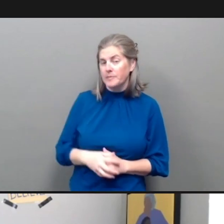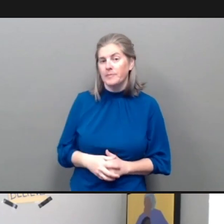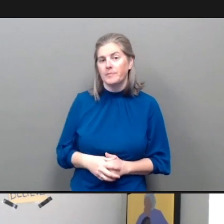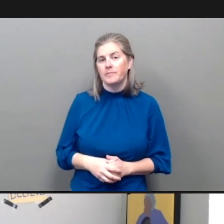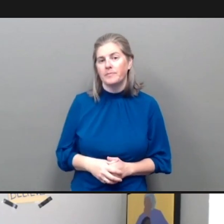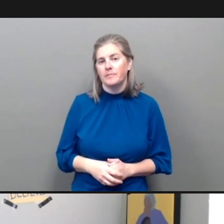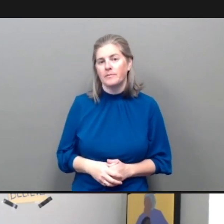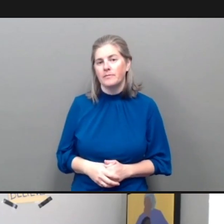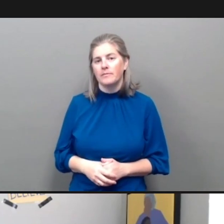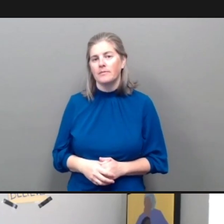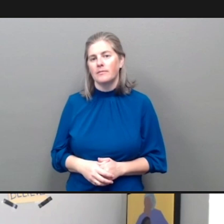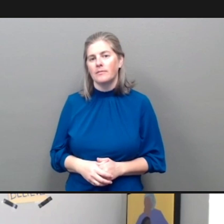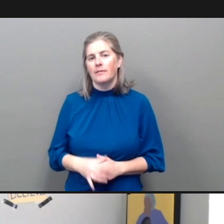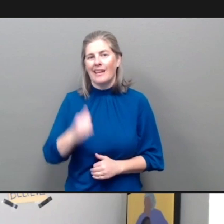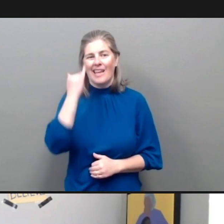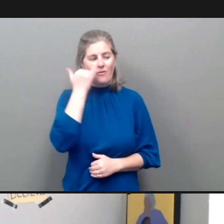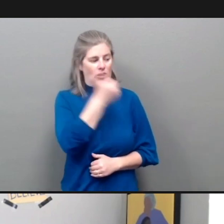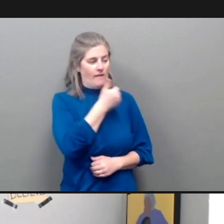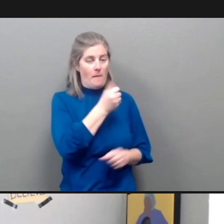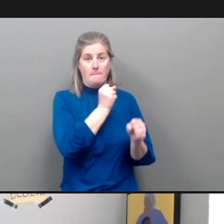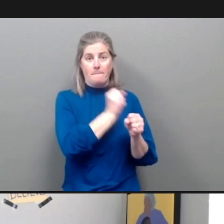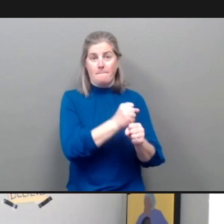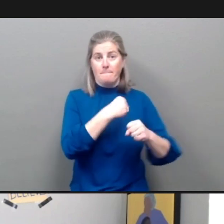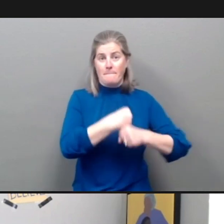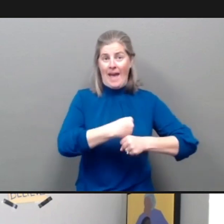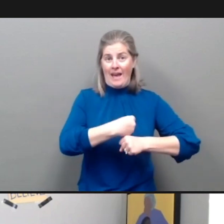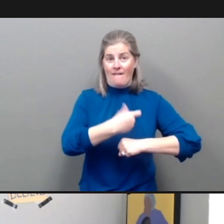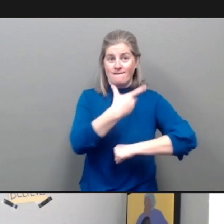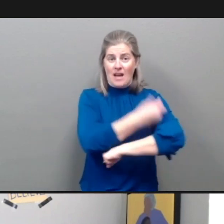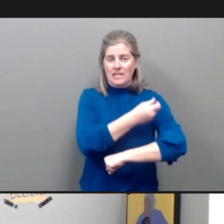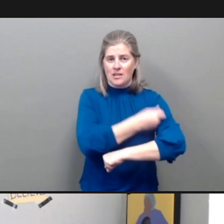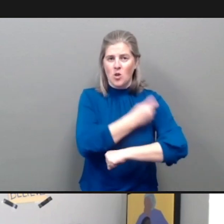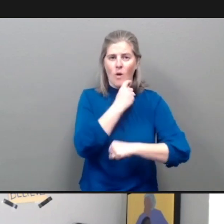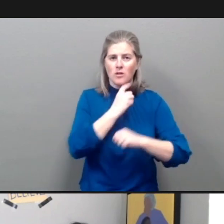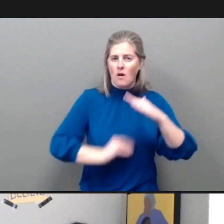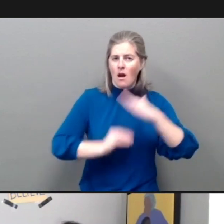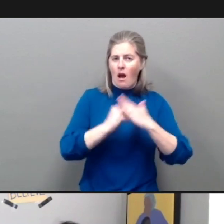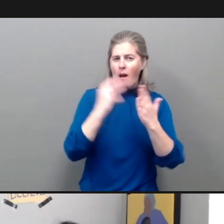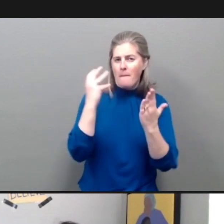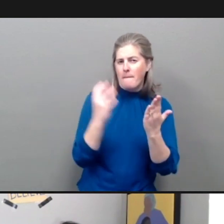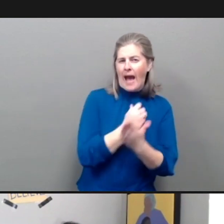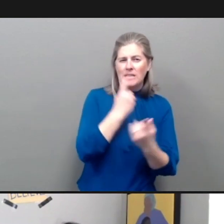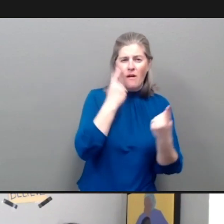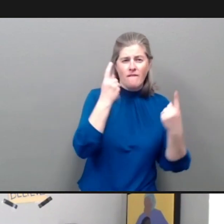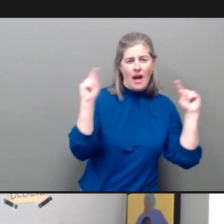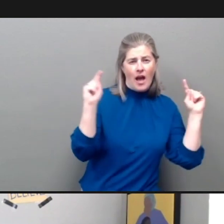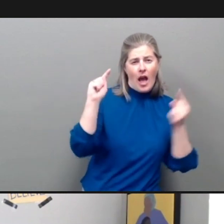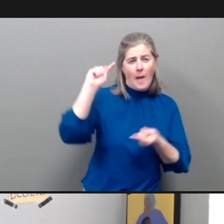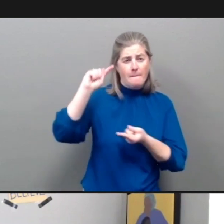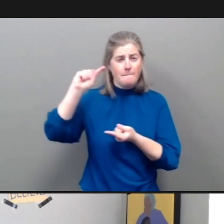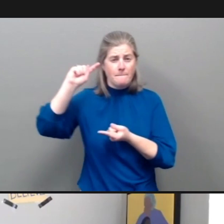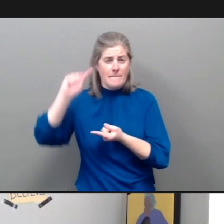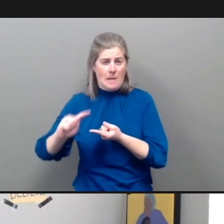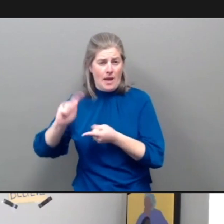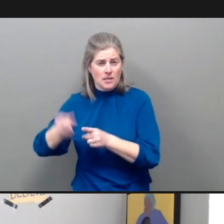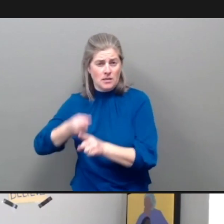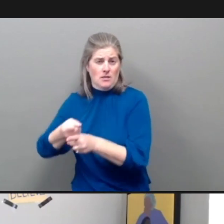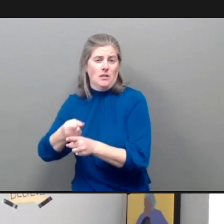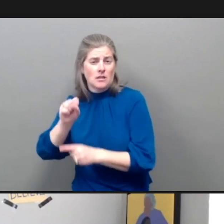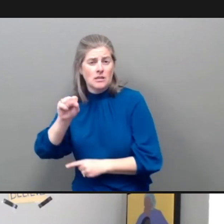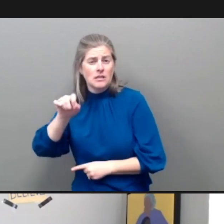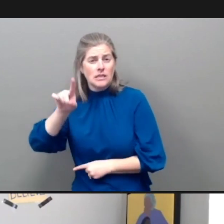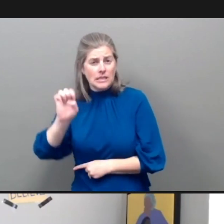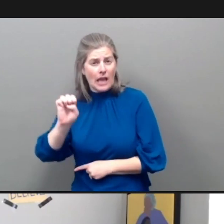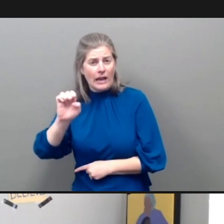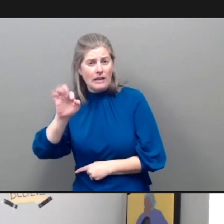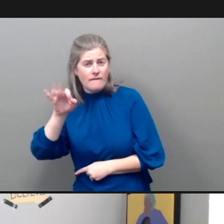you're a vaccine manufacturer, you want to maximize effectiveness and minimize any potential side effects. So it